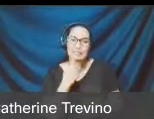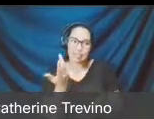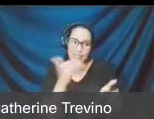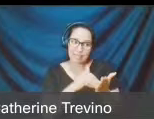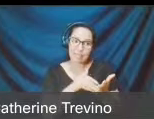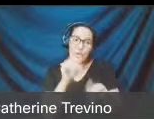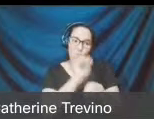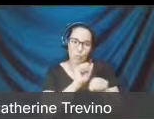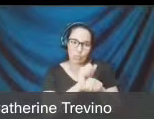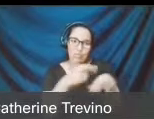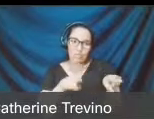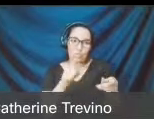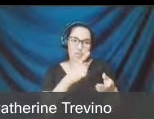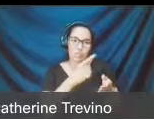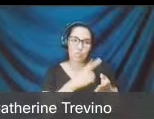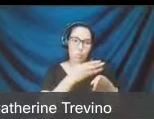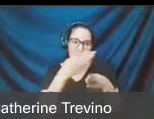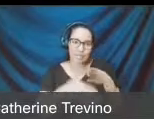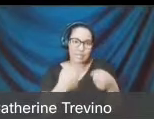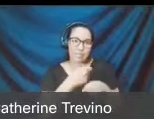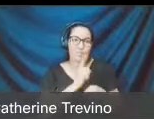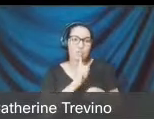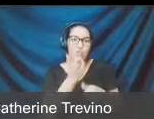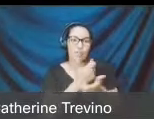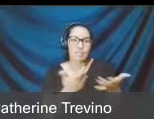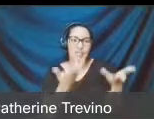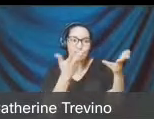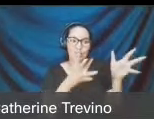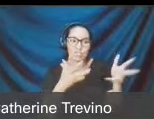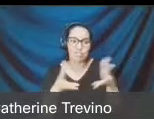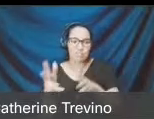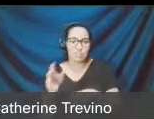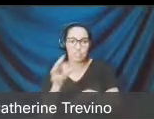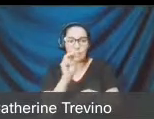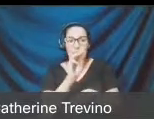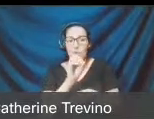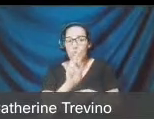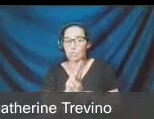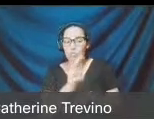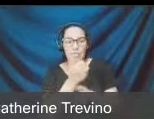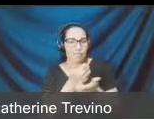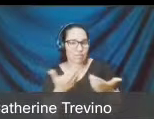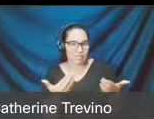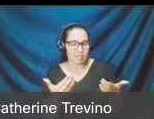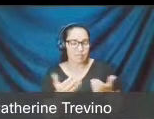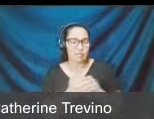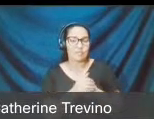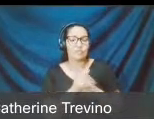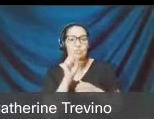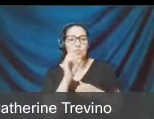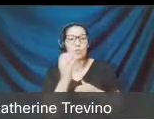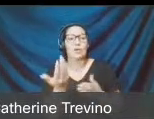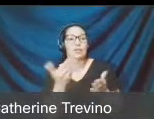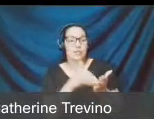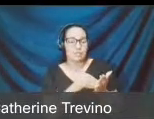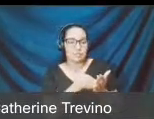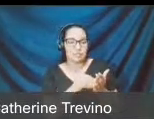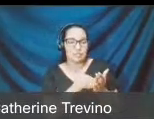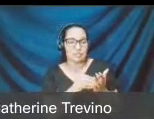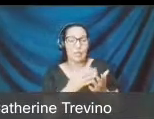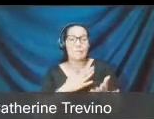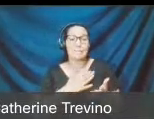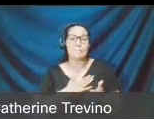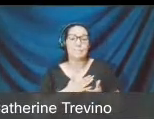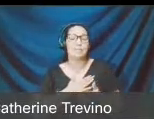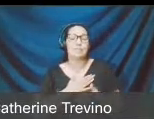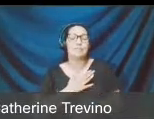working on the weekends to make sure all these things were done, the MOU, everything. And so, again, my sincere